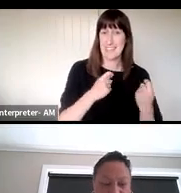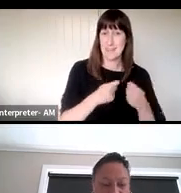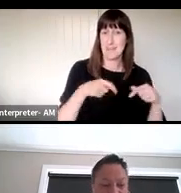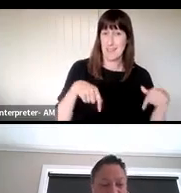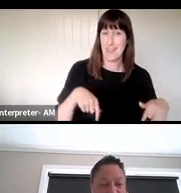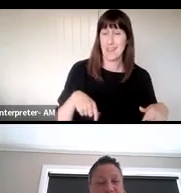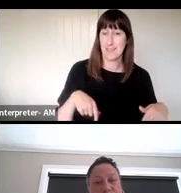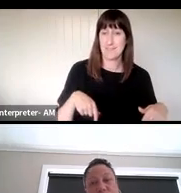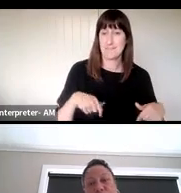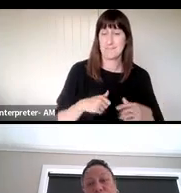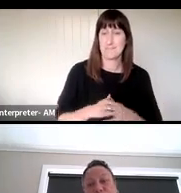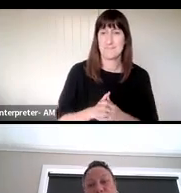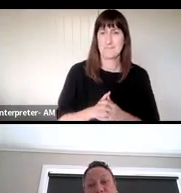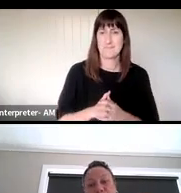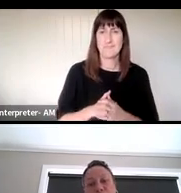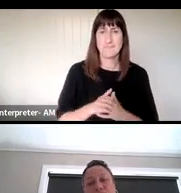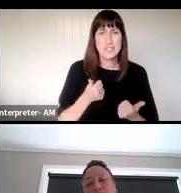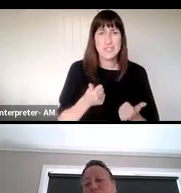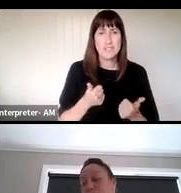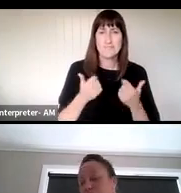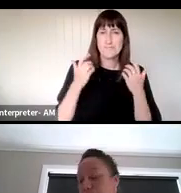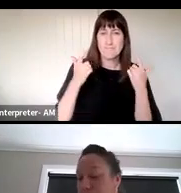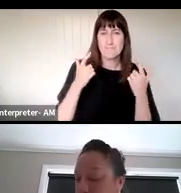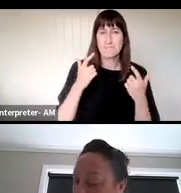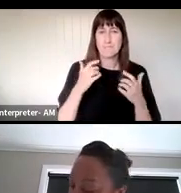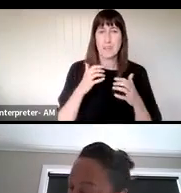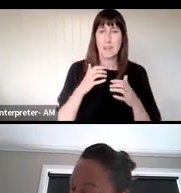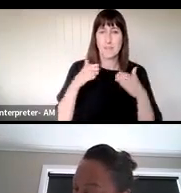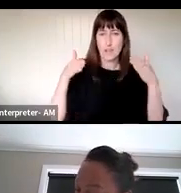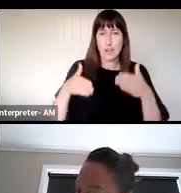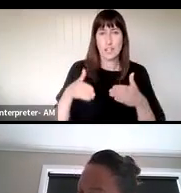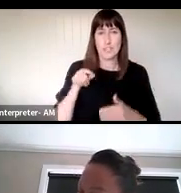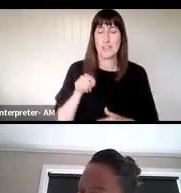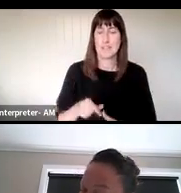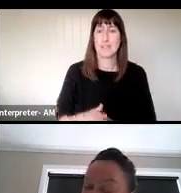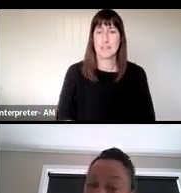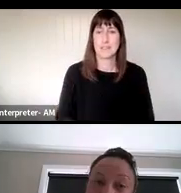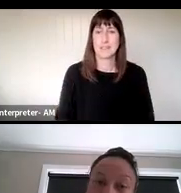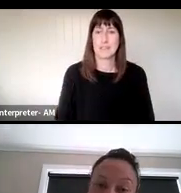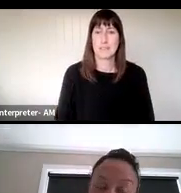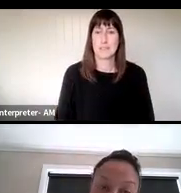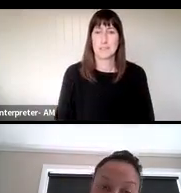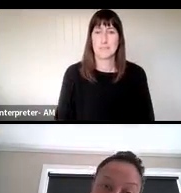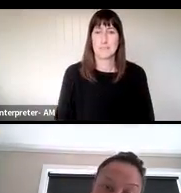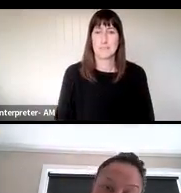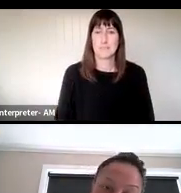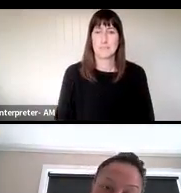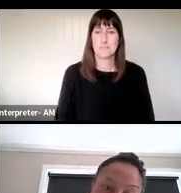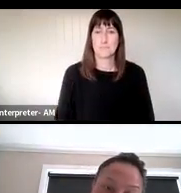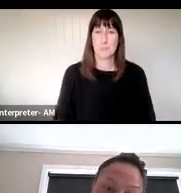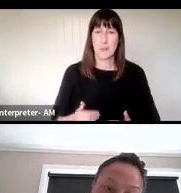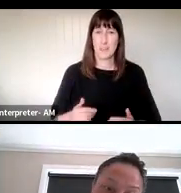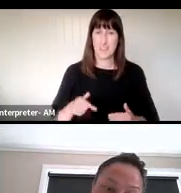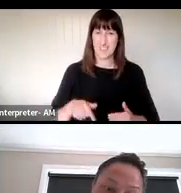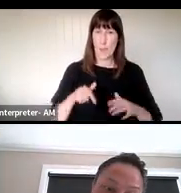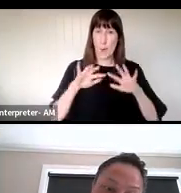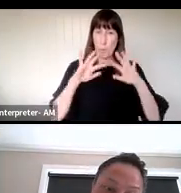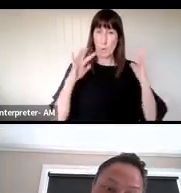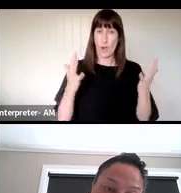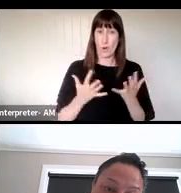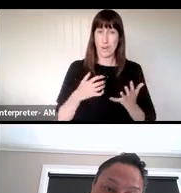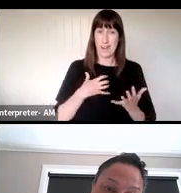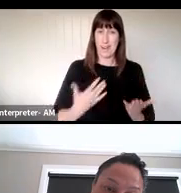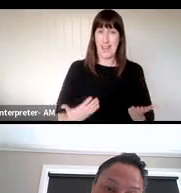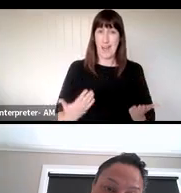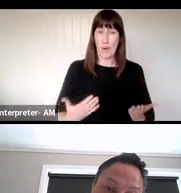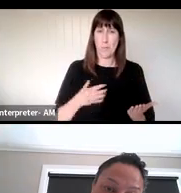as well around this particular focus. I think, as we move into a more digital world, it's so important